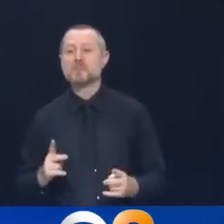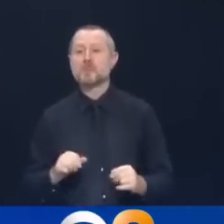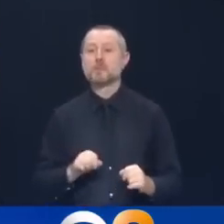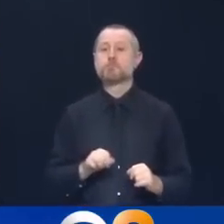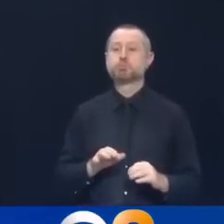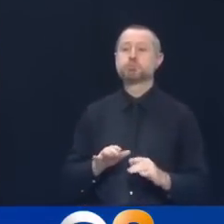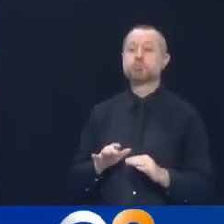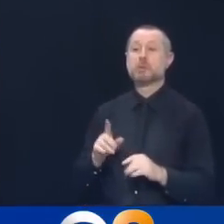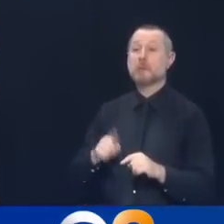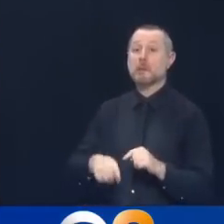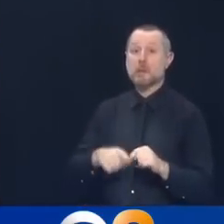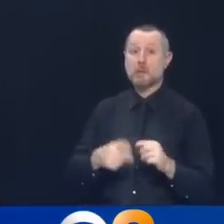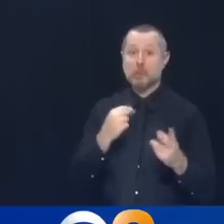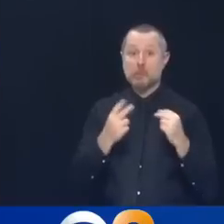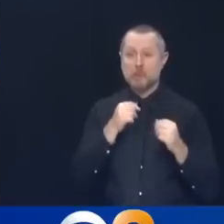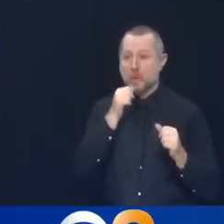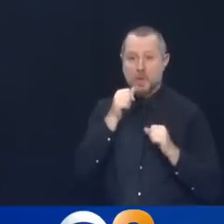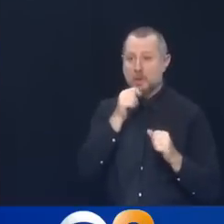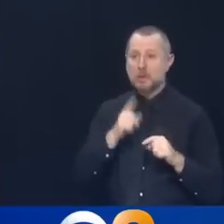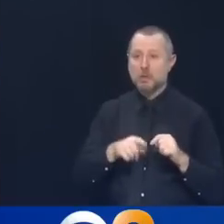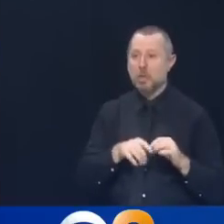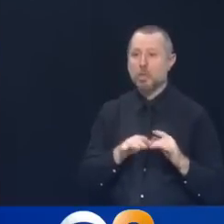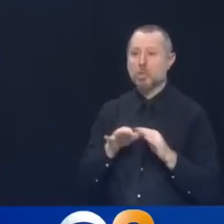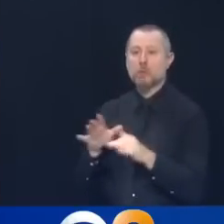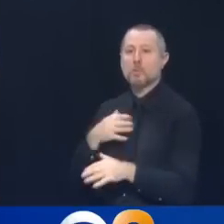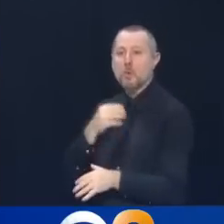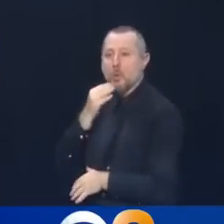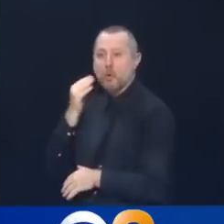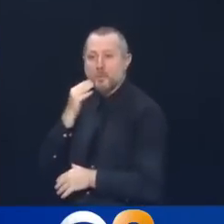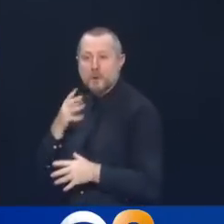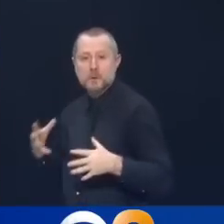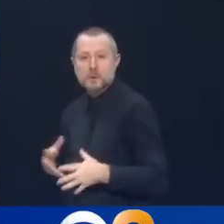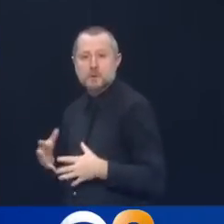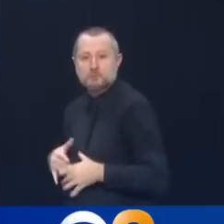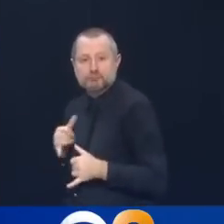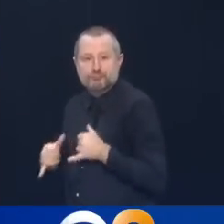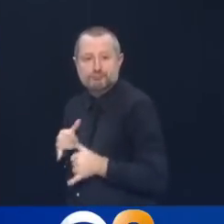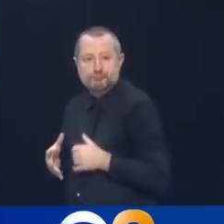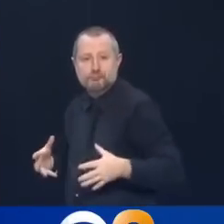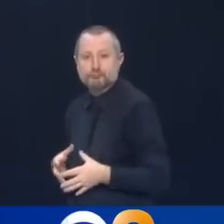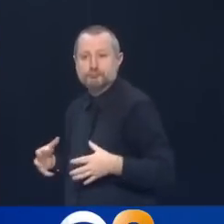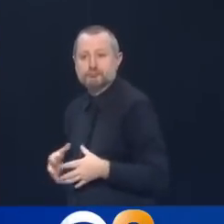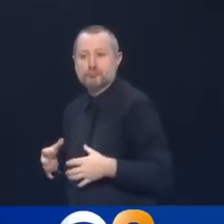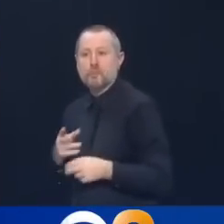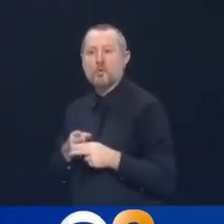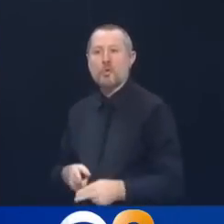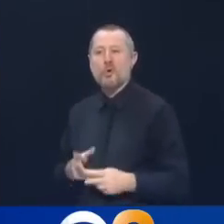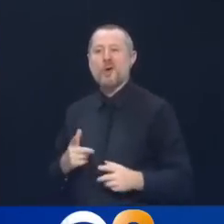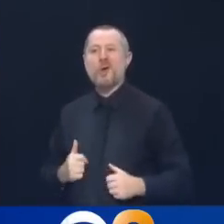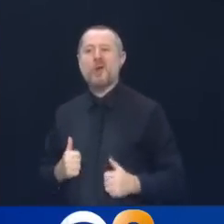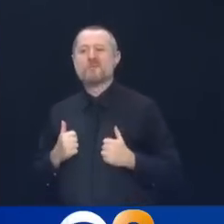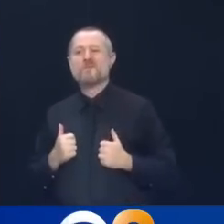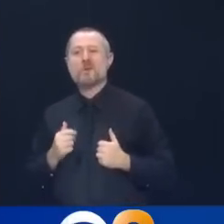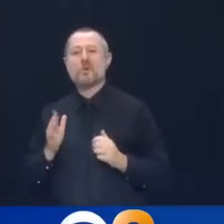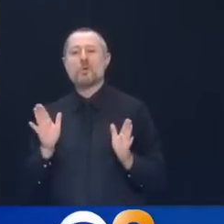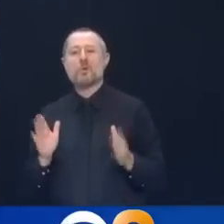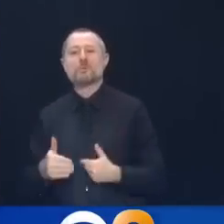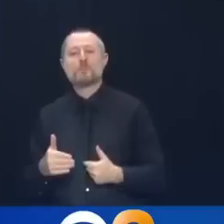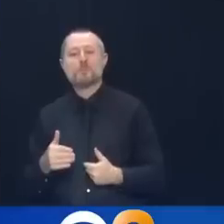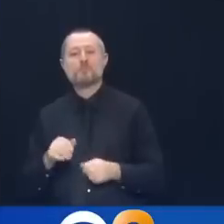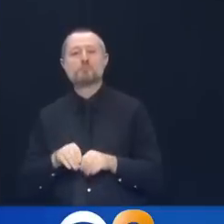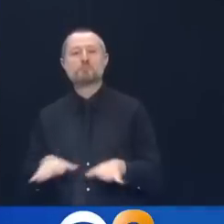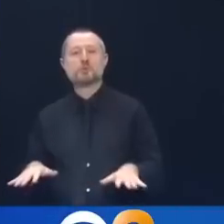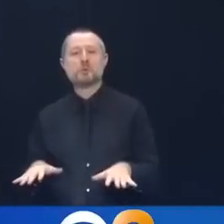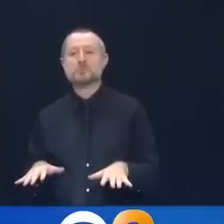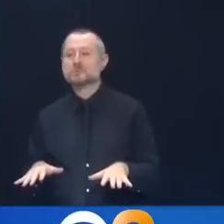home gatherings. That's why we call it living room spread, family spread. That's